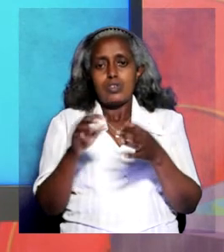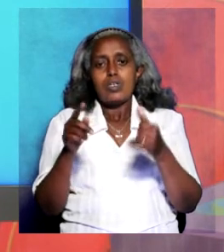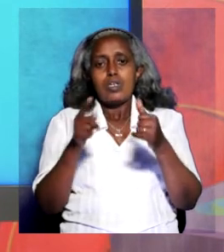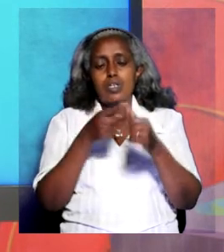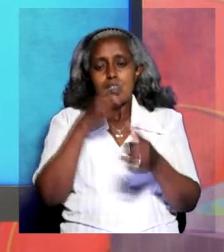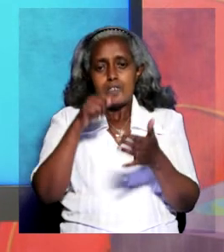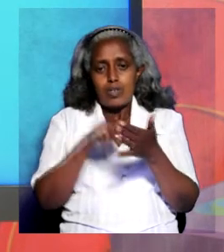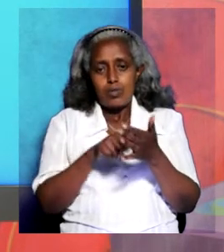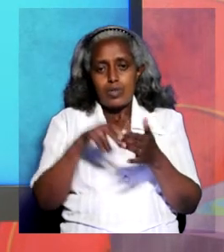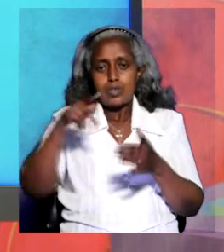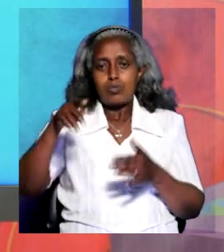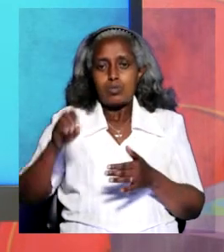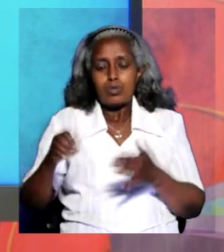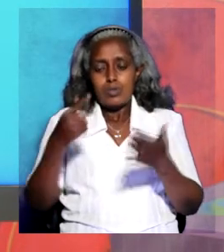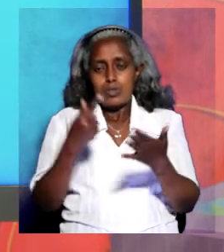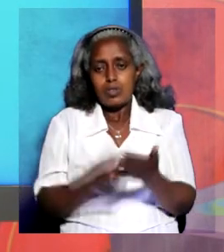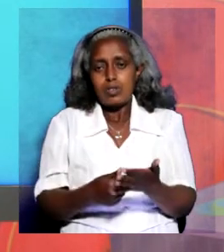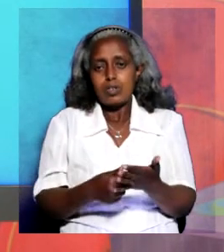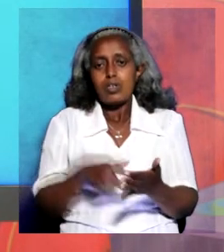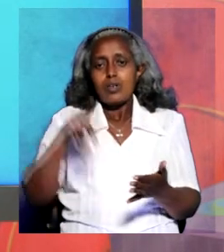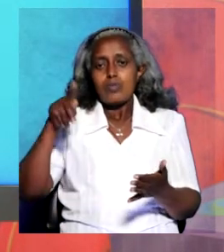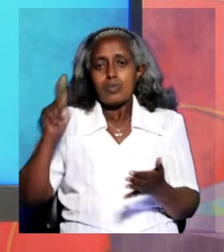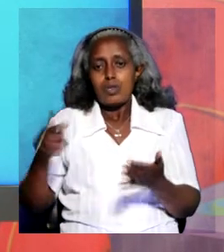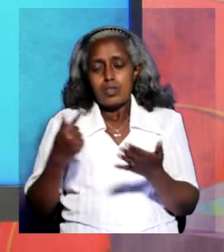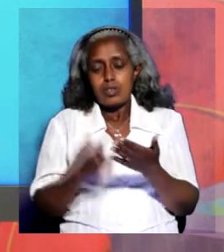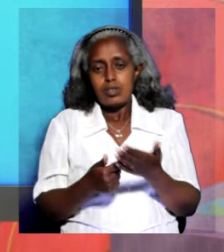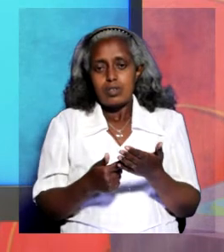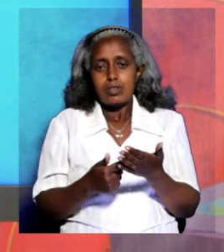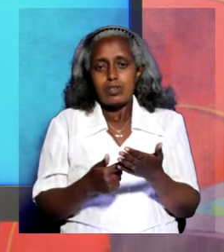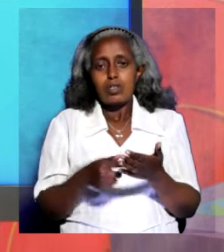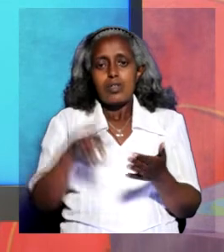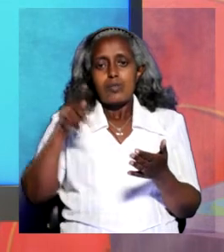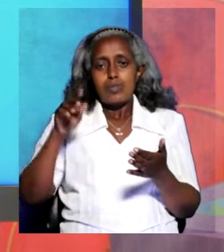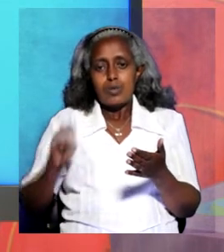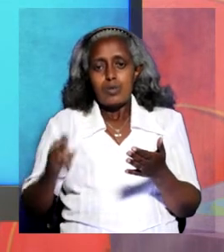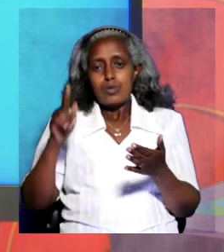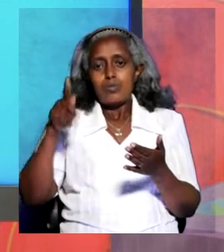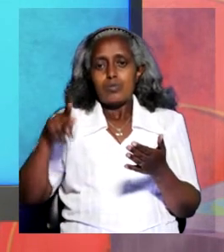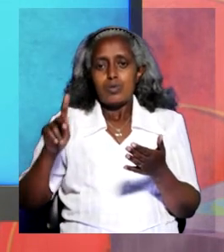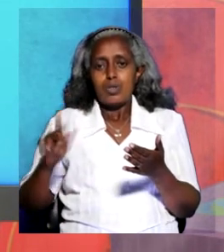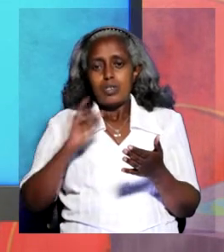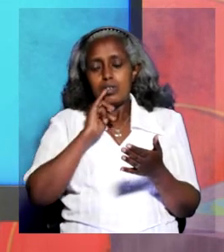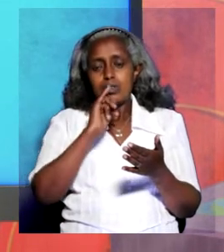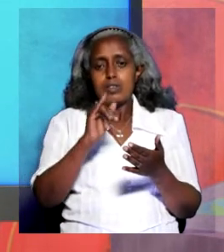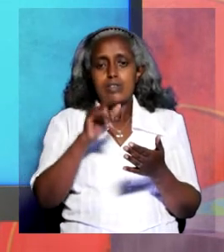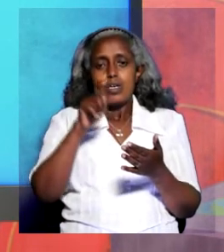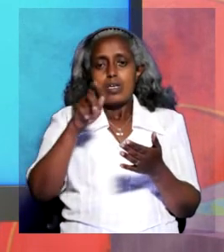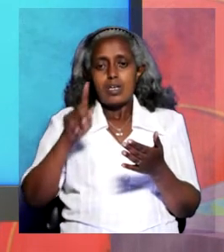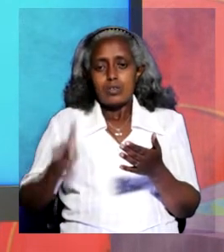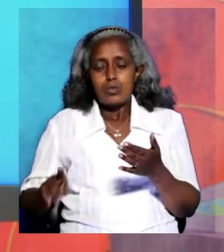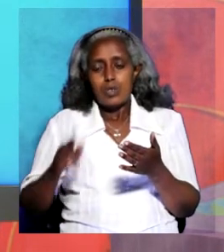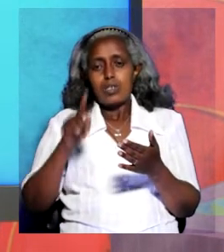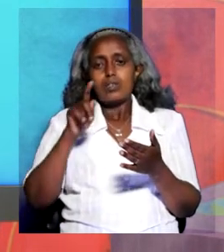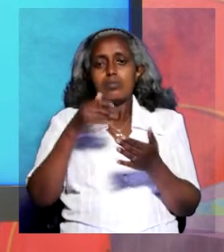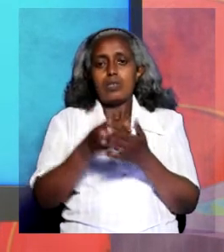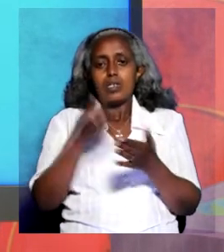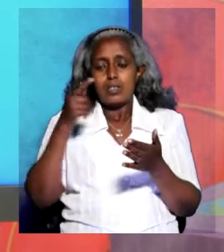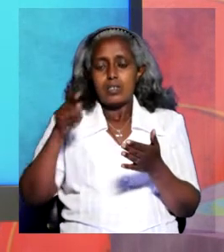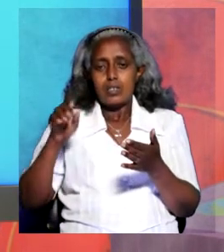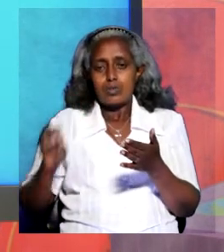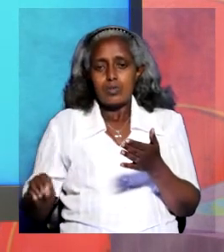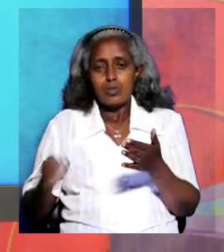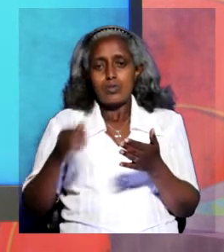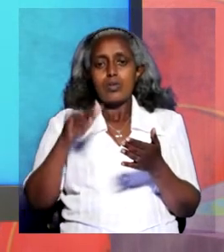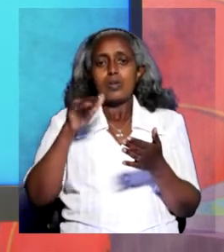is P0 is here, P1 is here. P0, P1 is this x1 minus x0